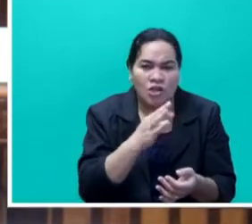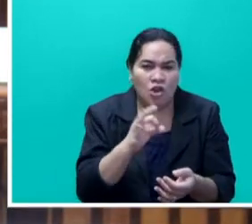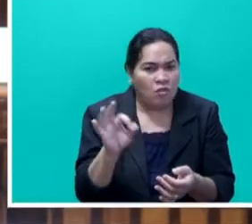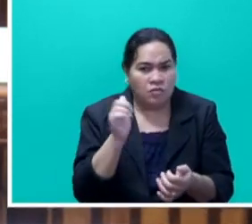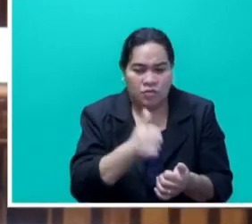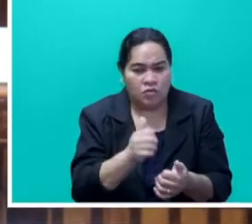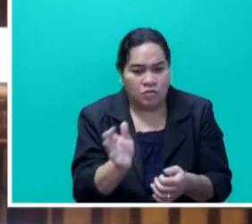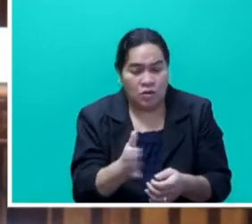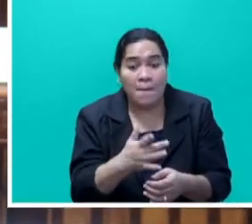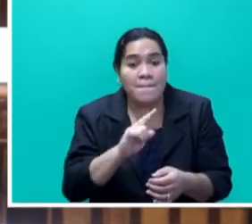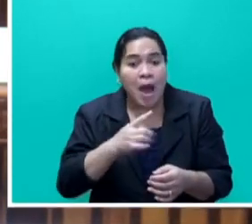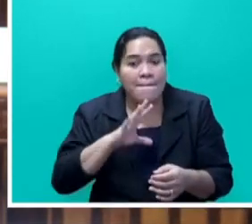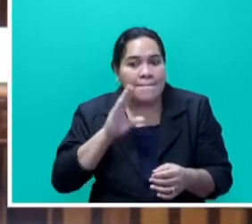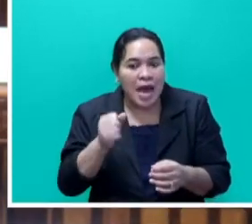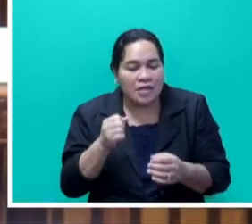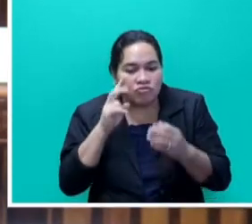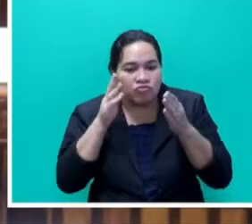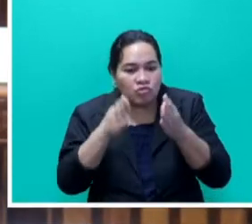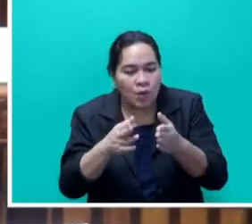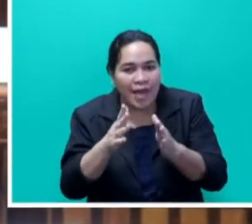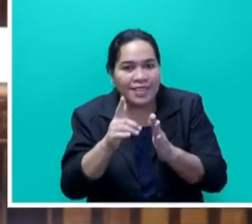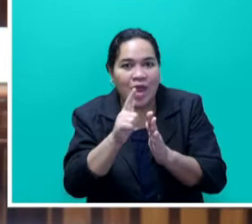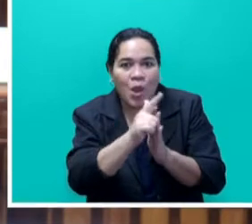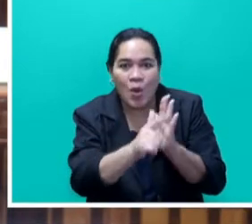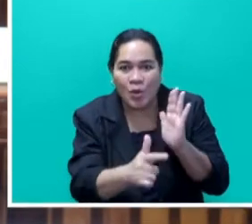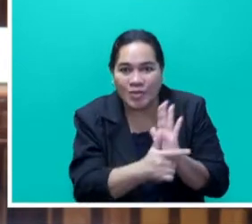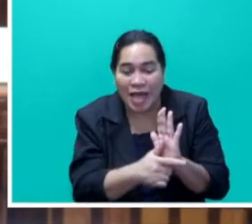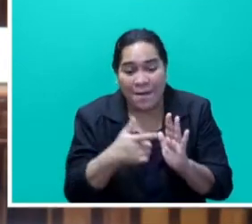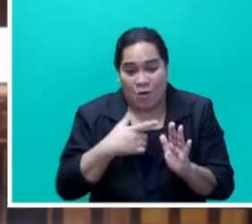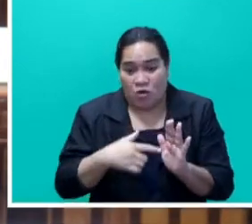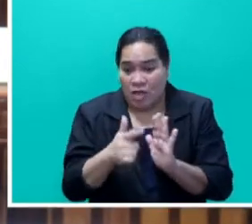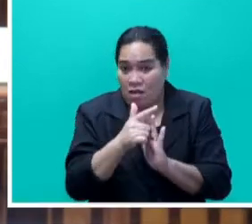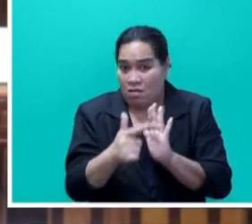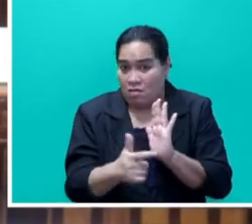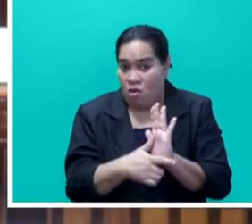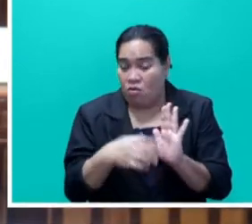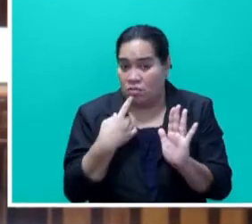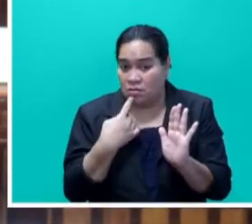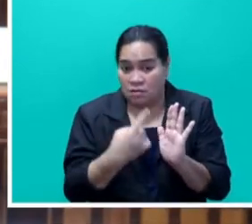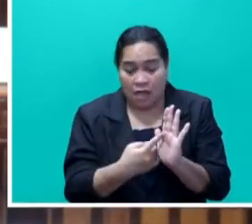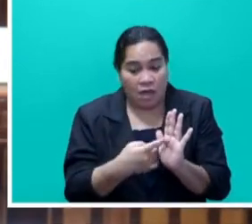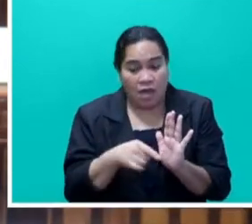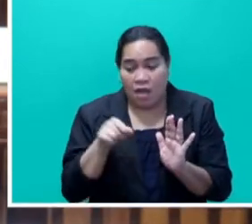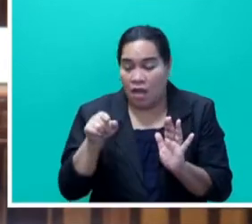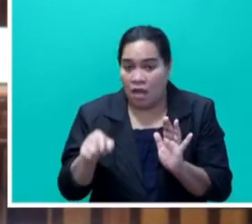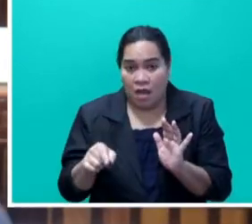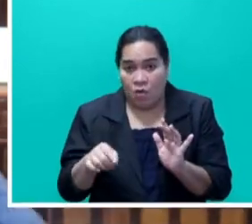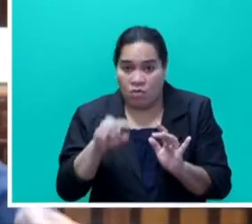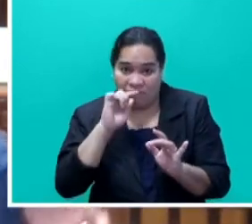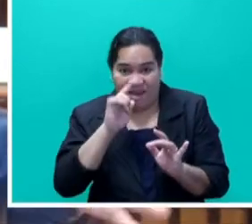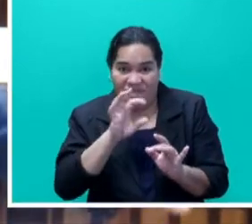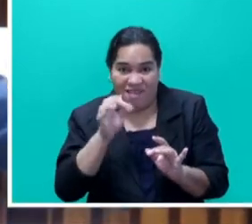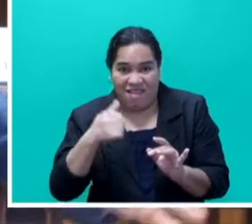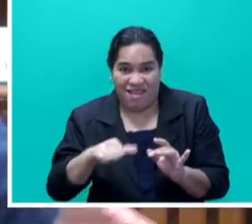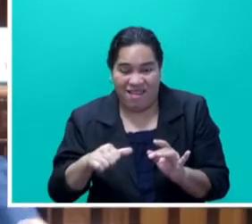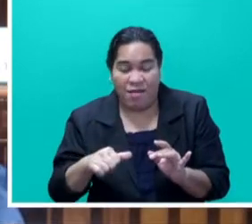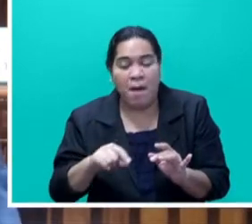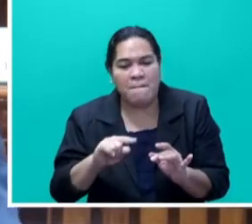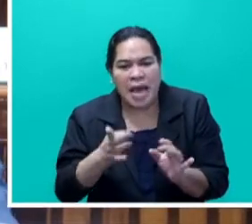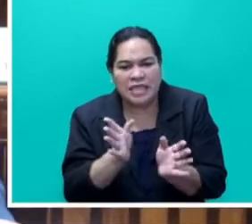laws, Mr. Speaker, because currently our legislative framework, which is the Illicit Drugs Control Act, has a very